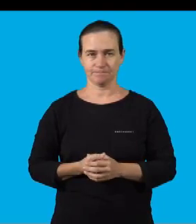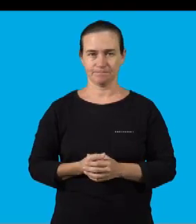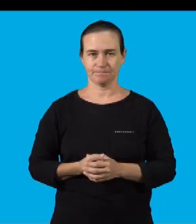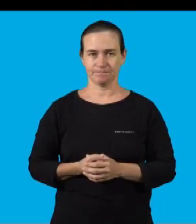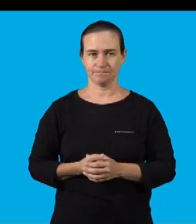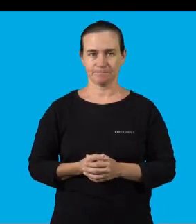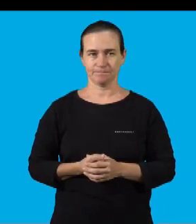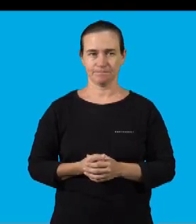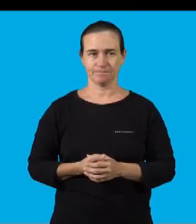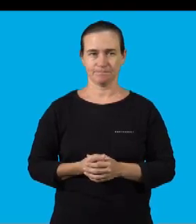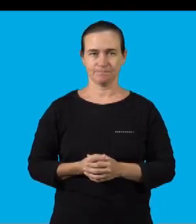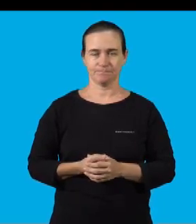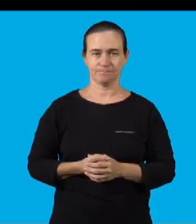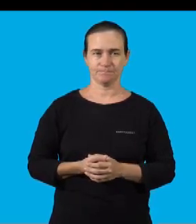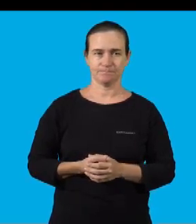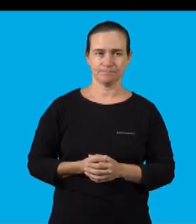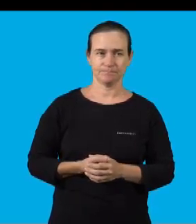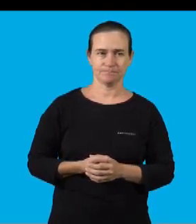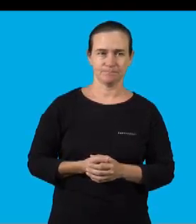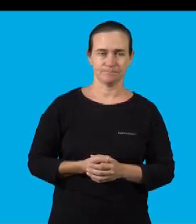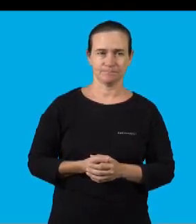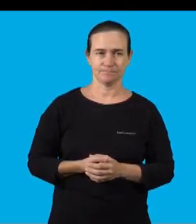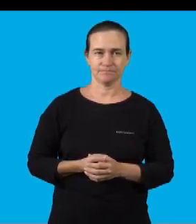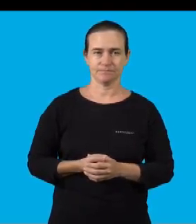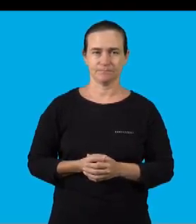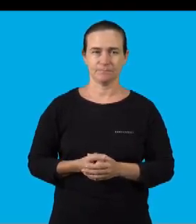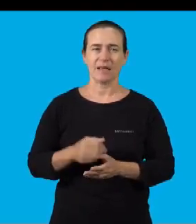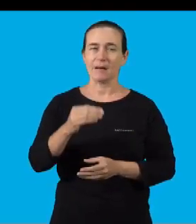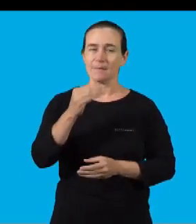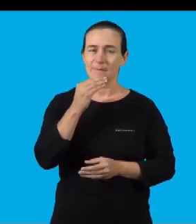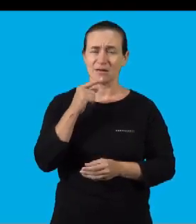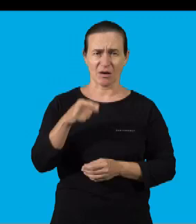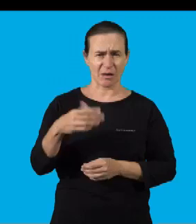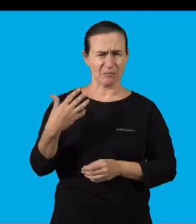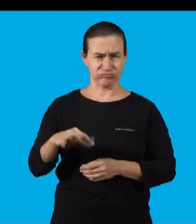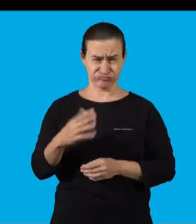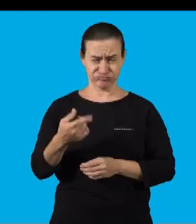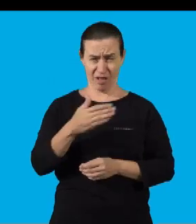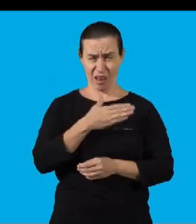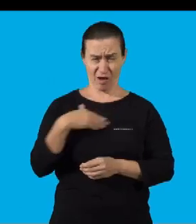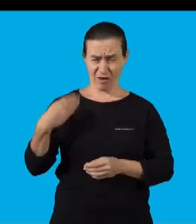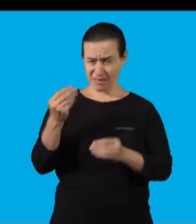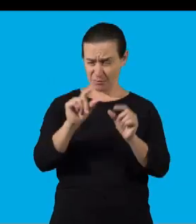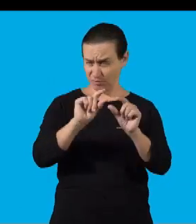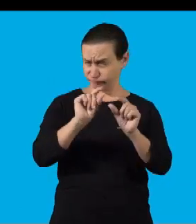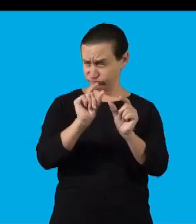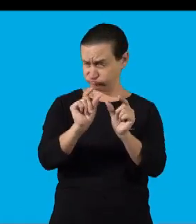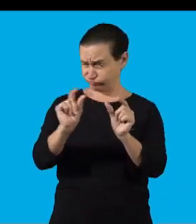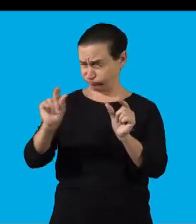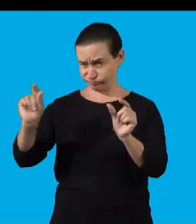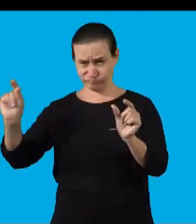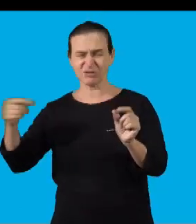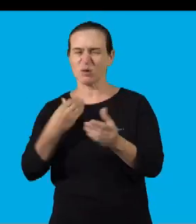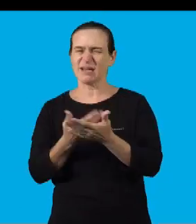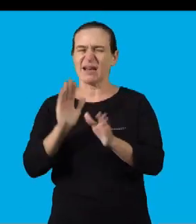499. Because we know that if we say 5 exponent 499, it is going to be a very big number. But we can leave